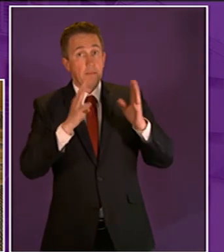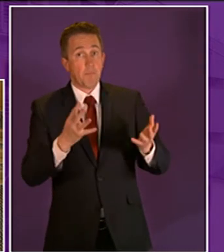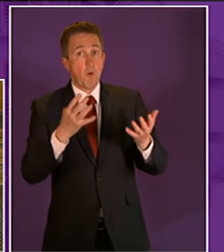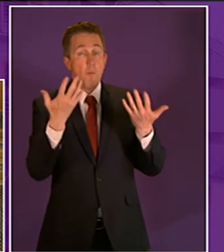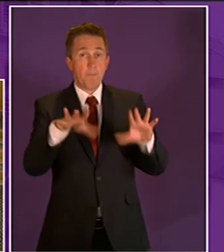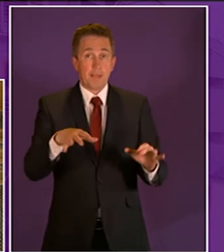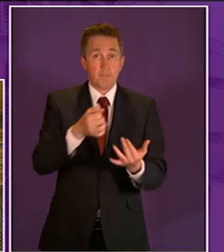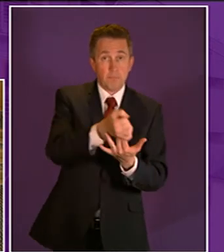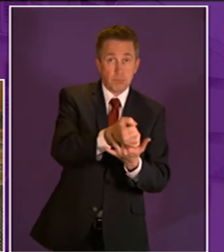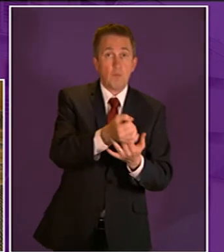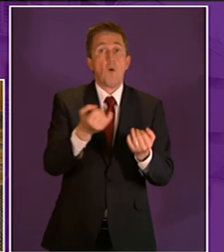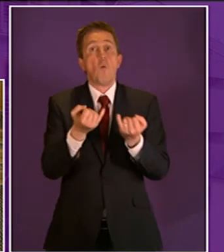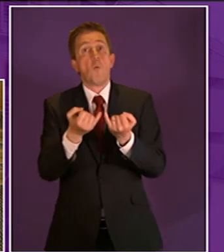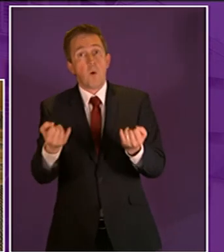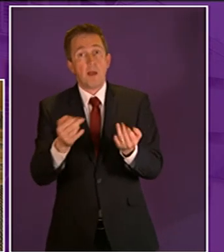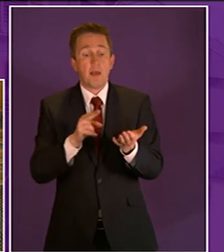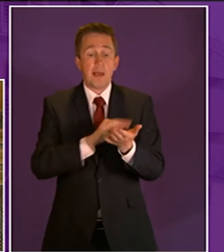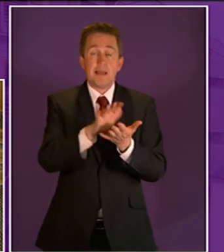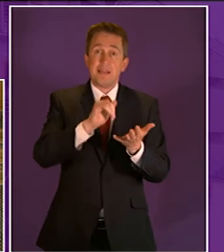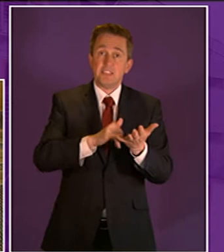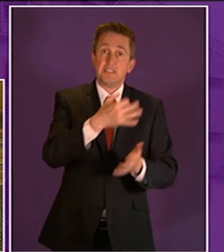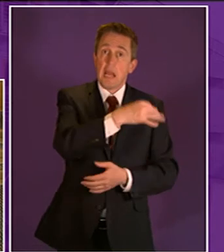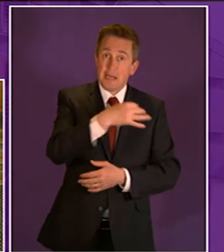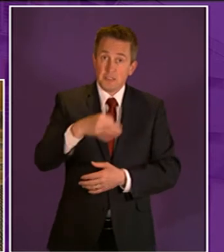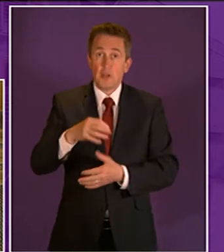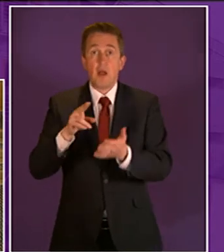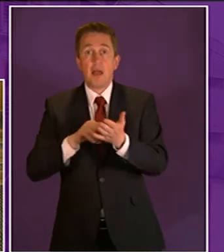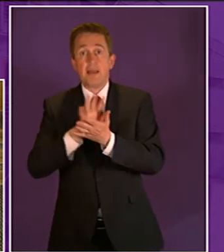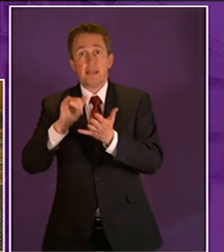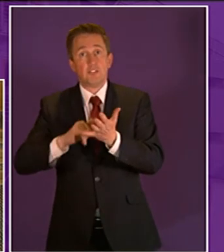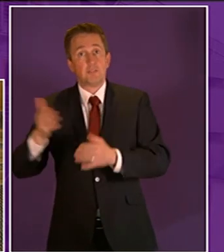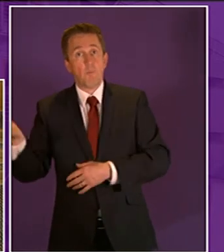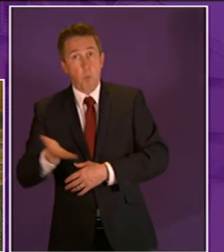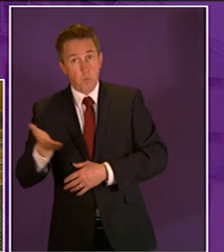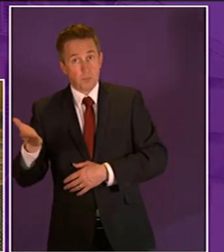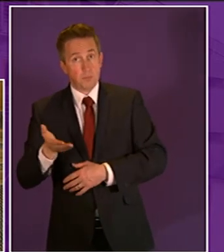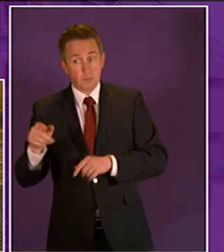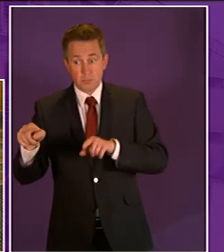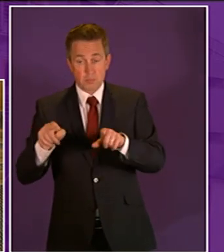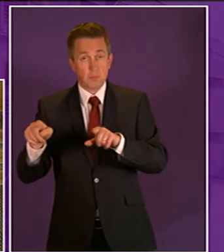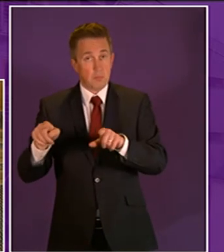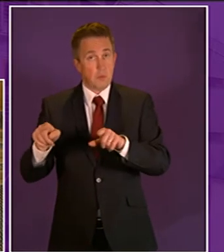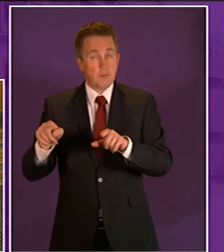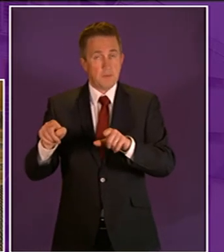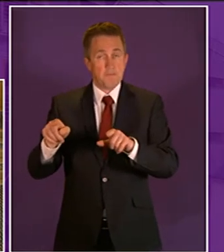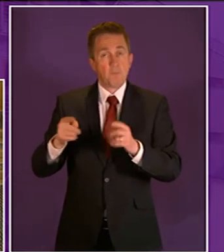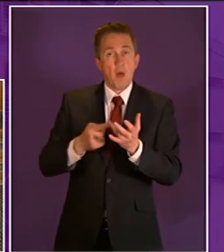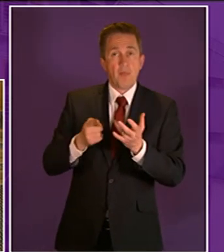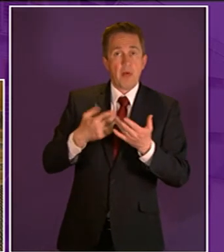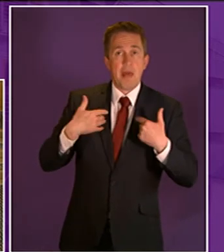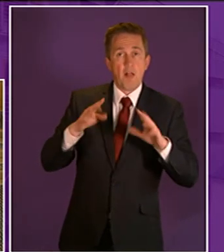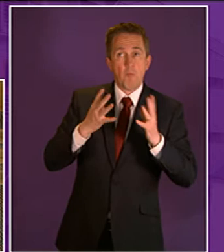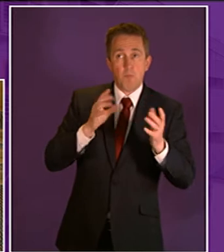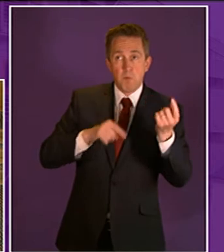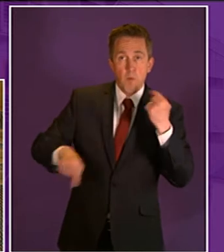Lanarkshire and NHS Borders had the most significant impact. In response to this, as with other health boards,